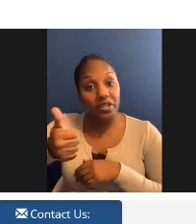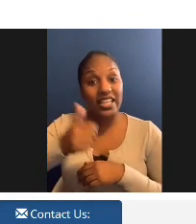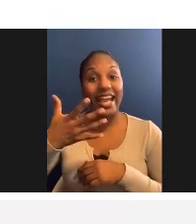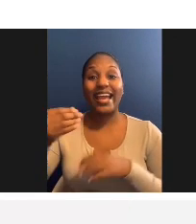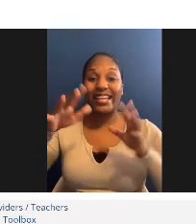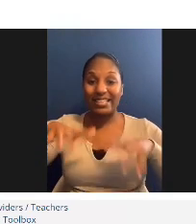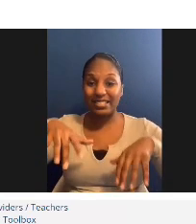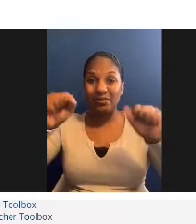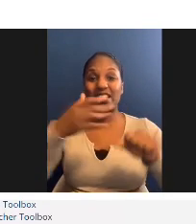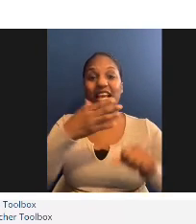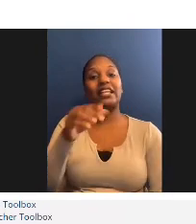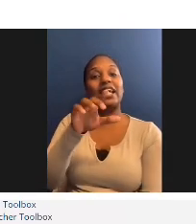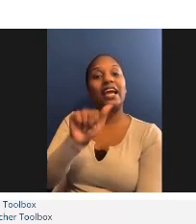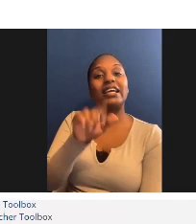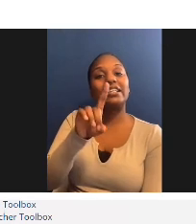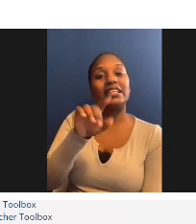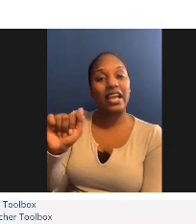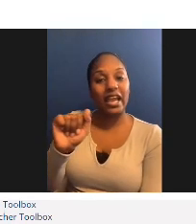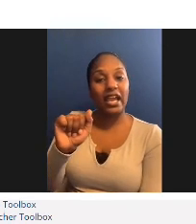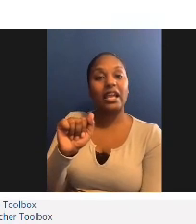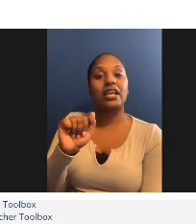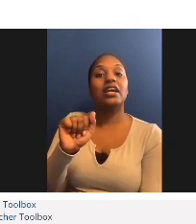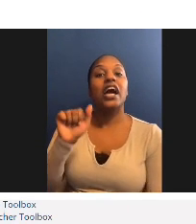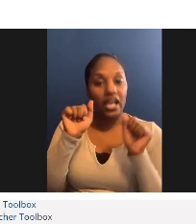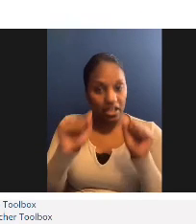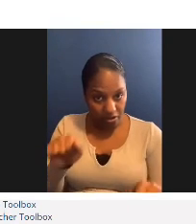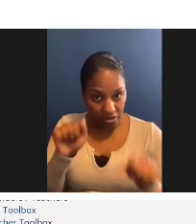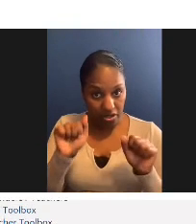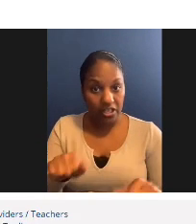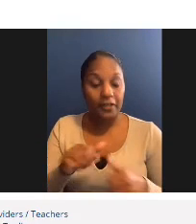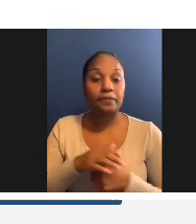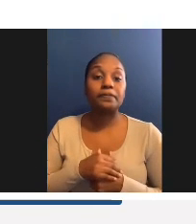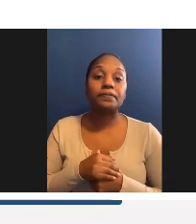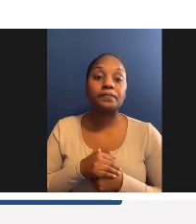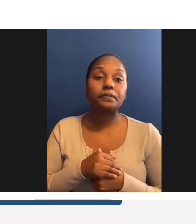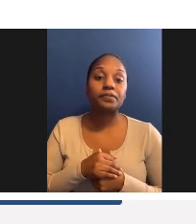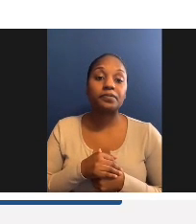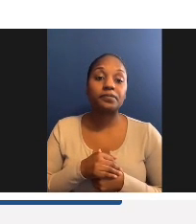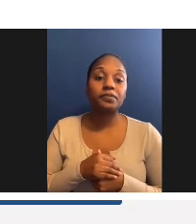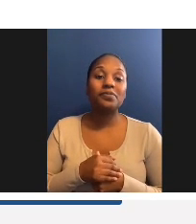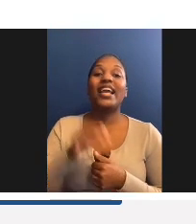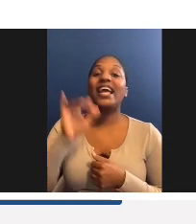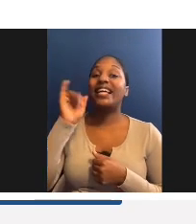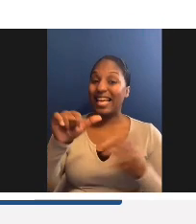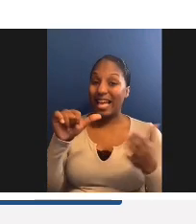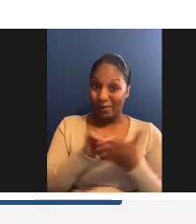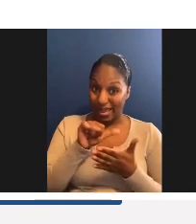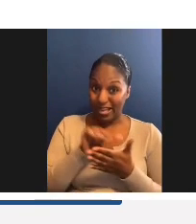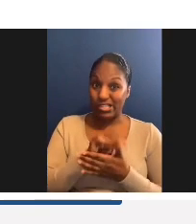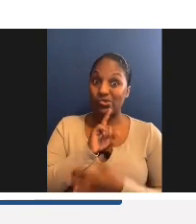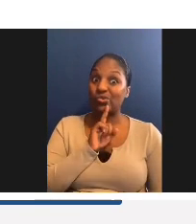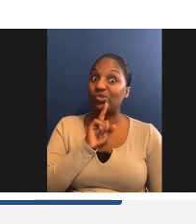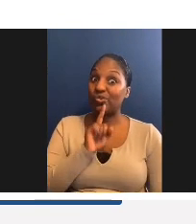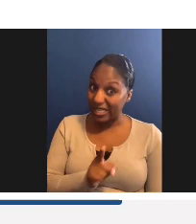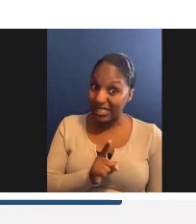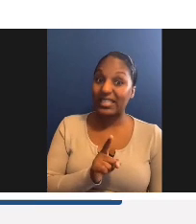adaptations and ADA eligibility. This page really